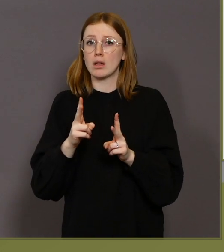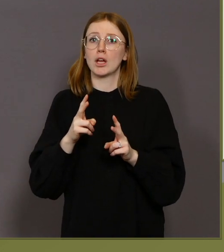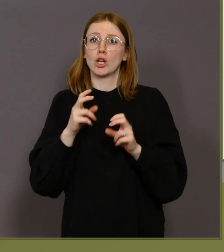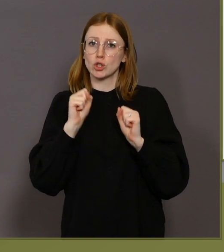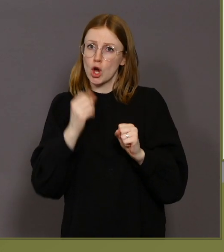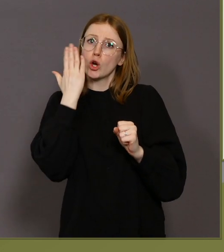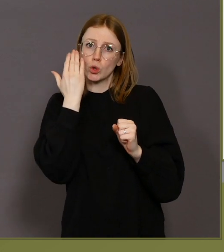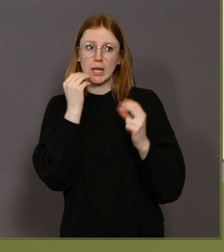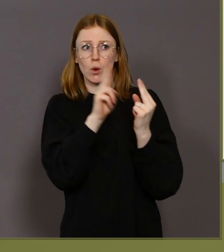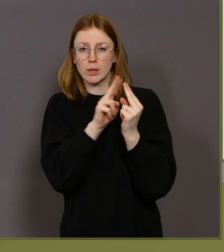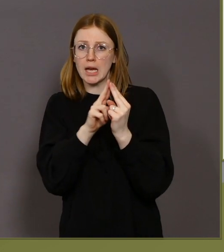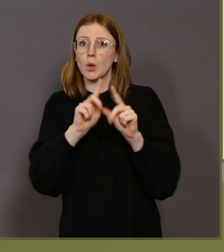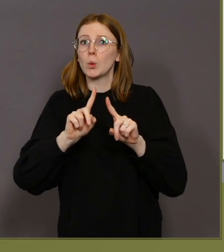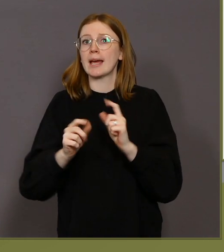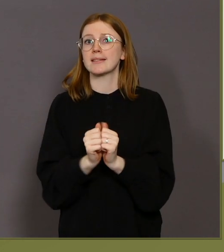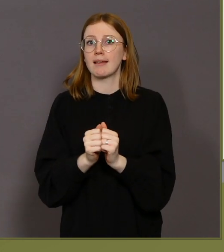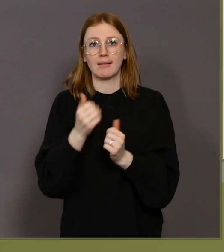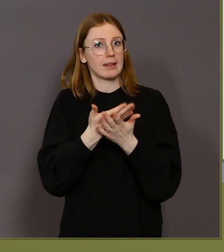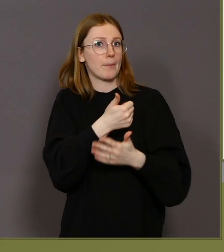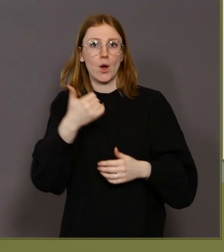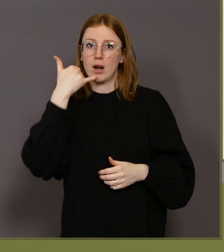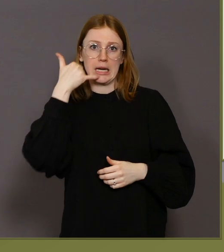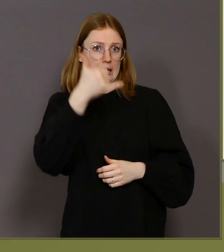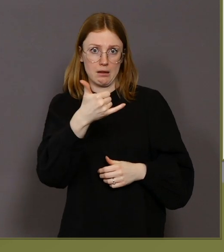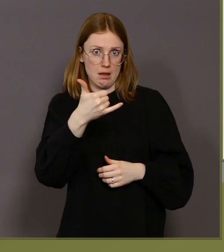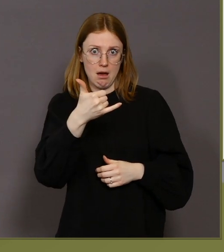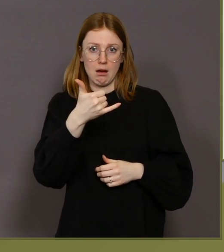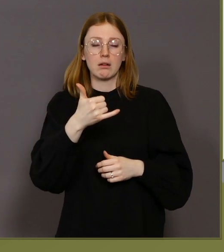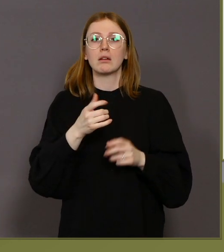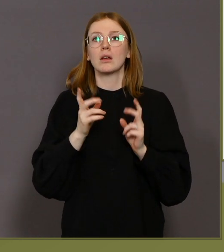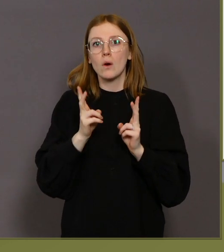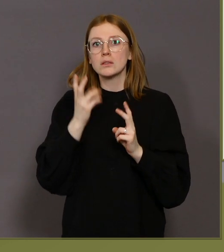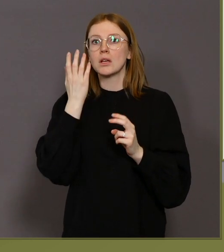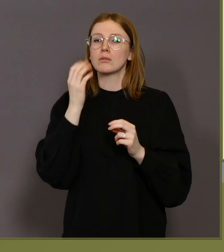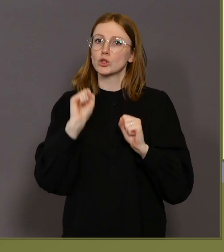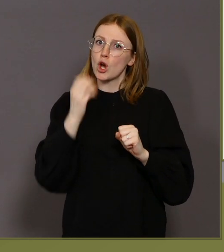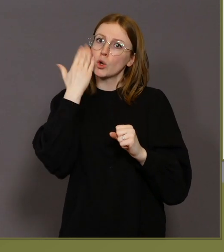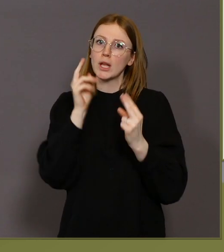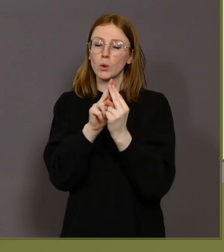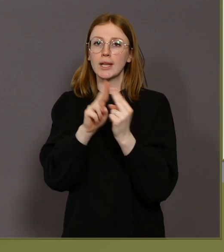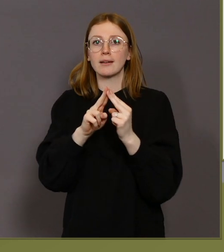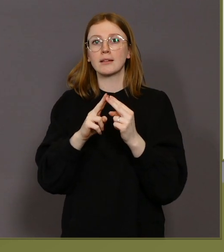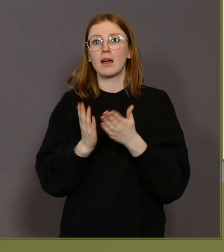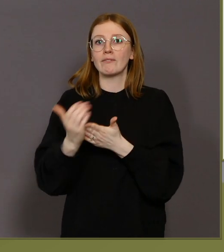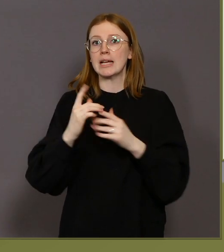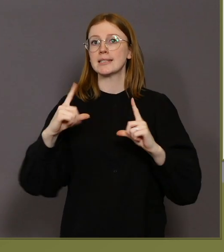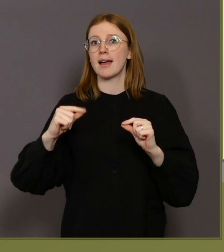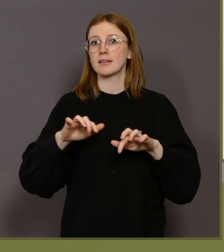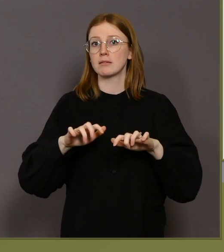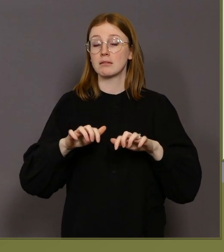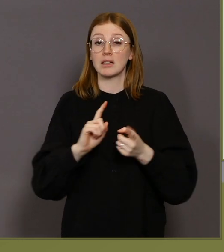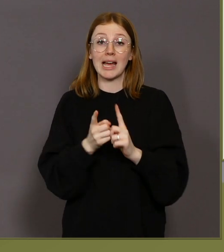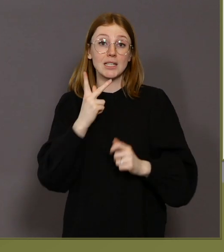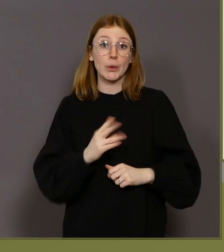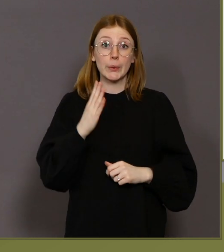communication channels. For example, not only telephone alone, but also through a chat, because customers who cannot